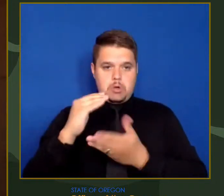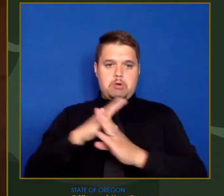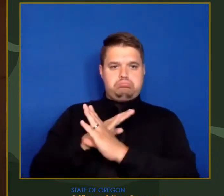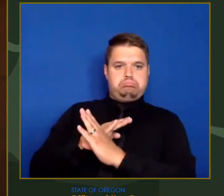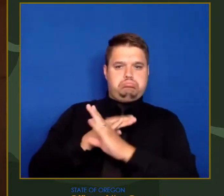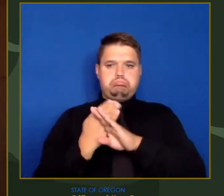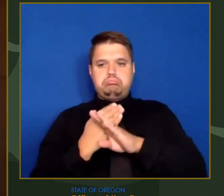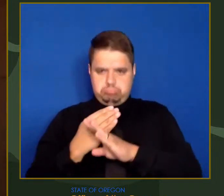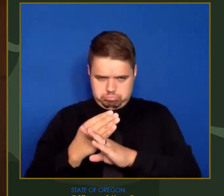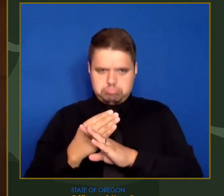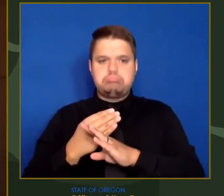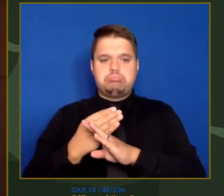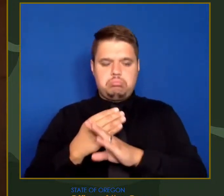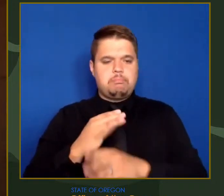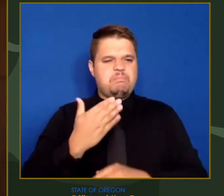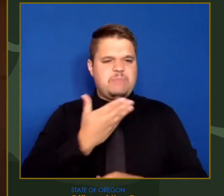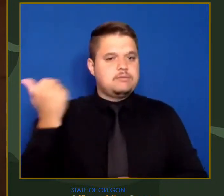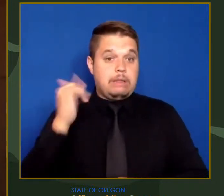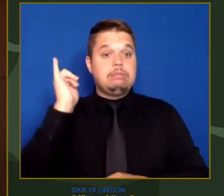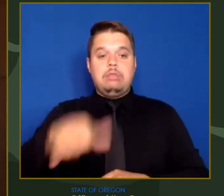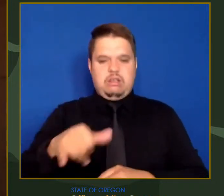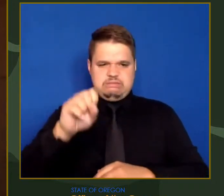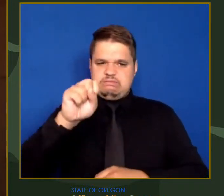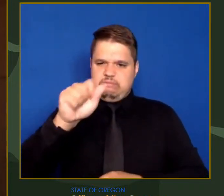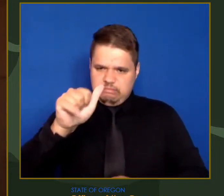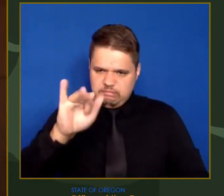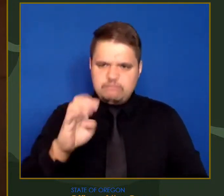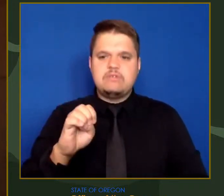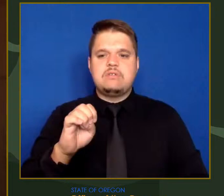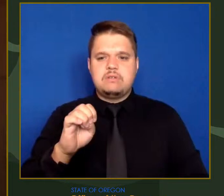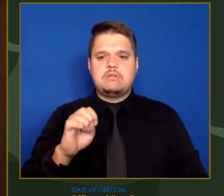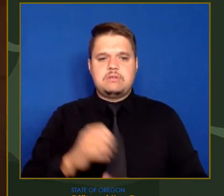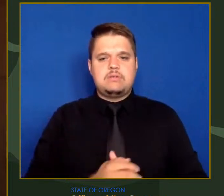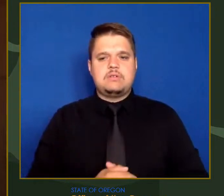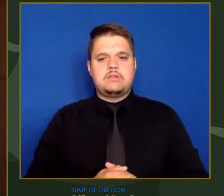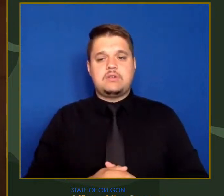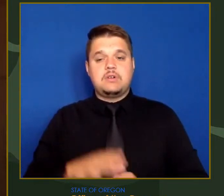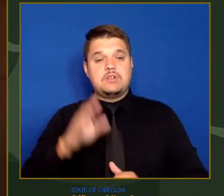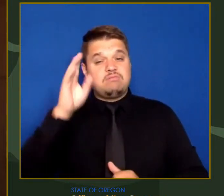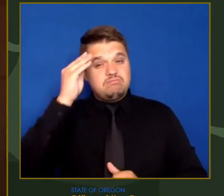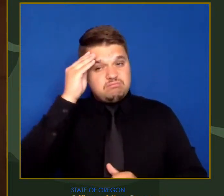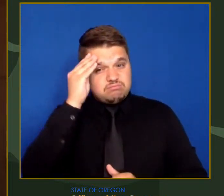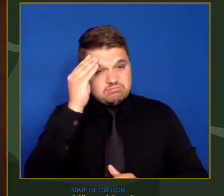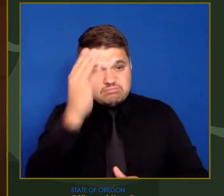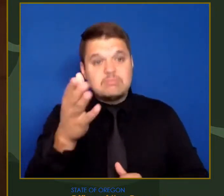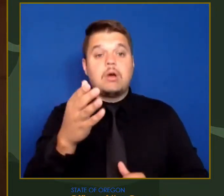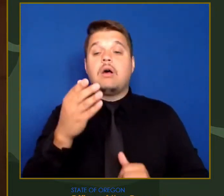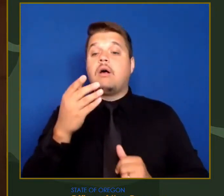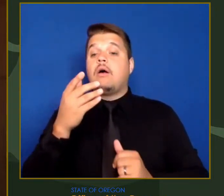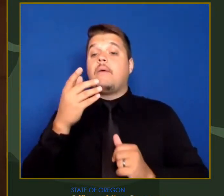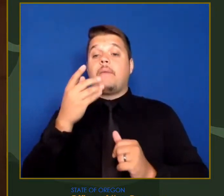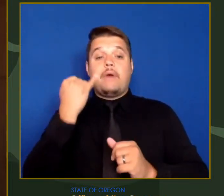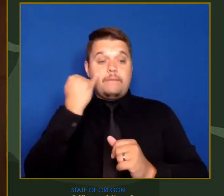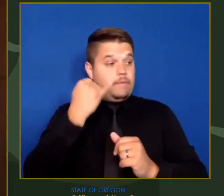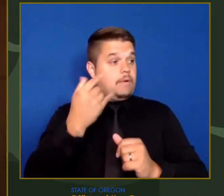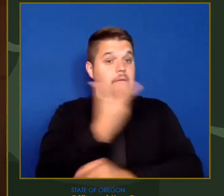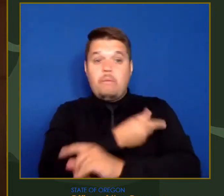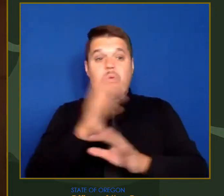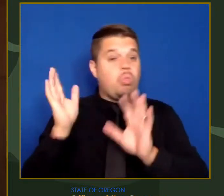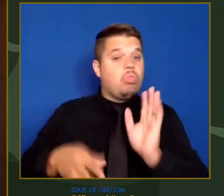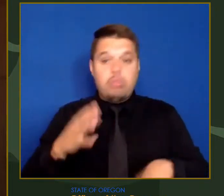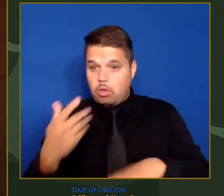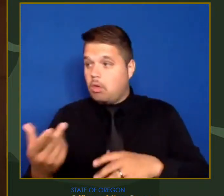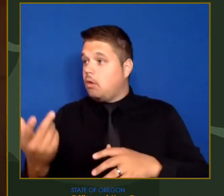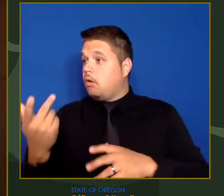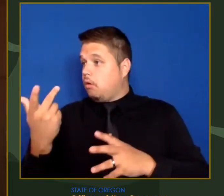and immunocompromised Oregonians, to name a few. There are also many Oregon kids who are not yet